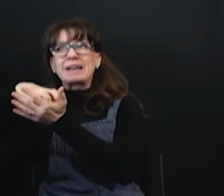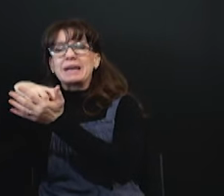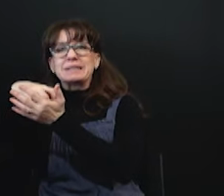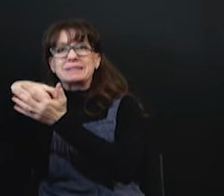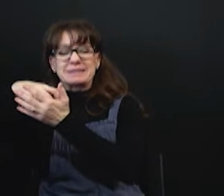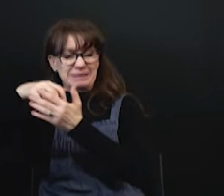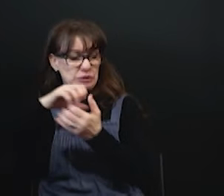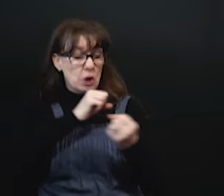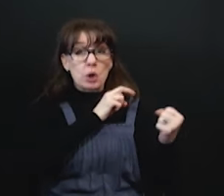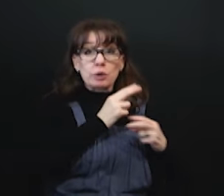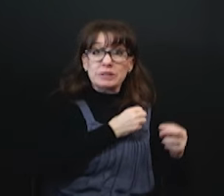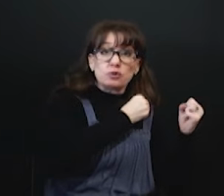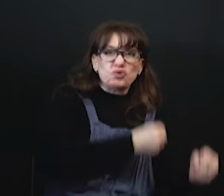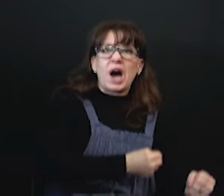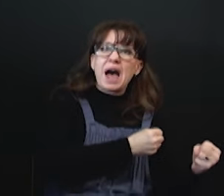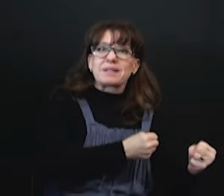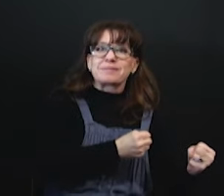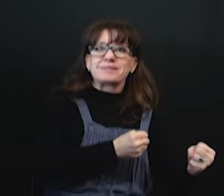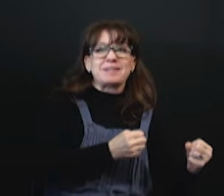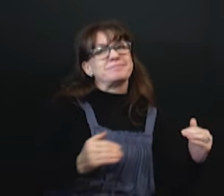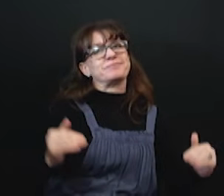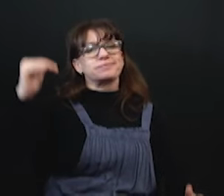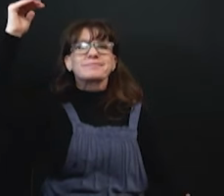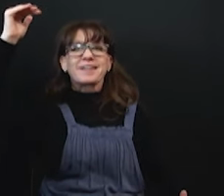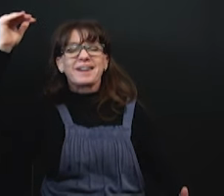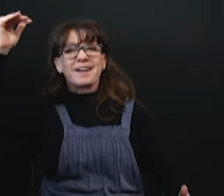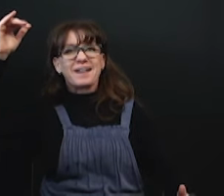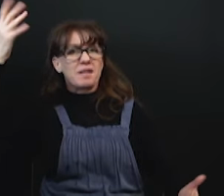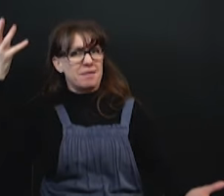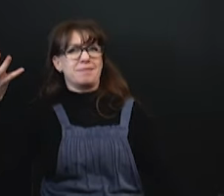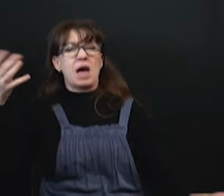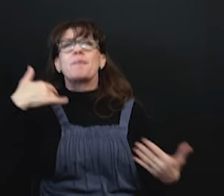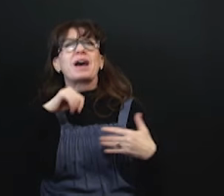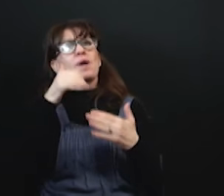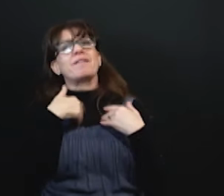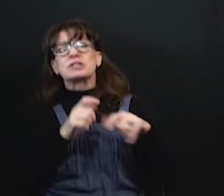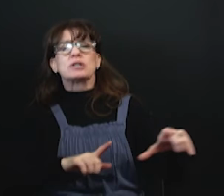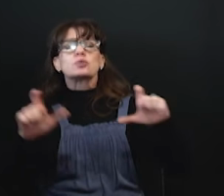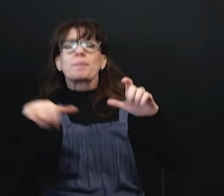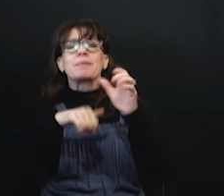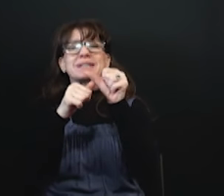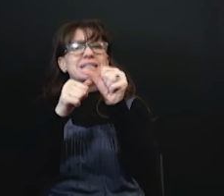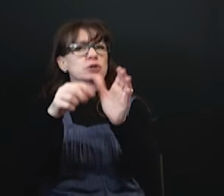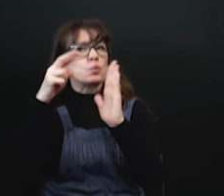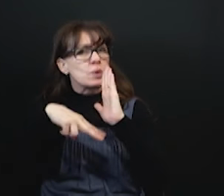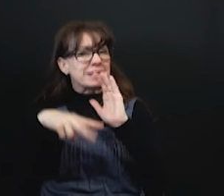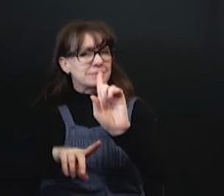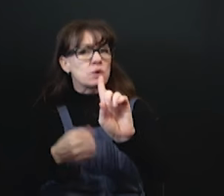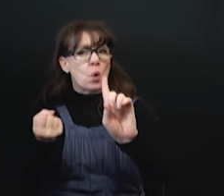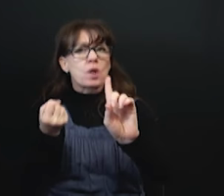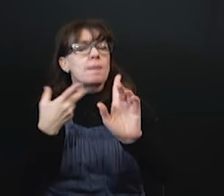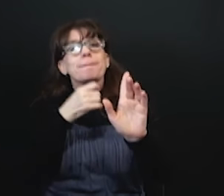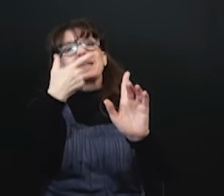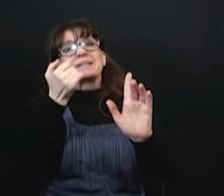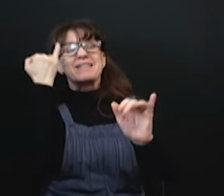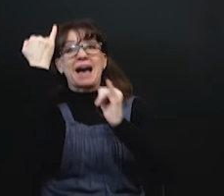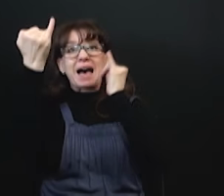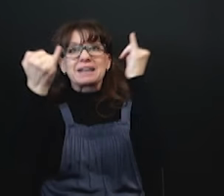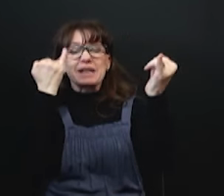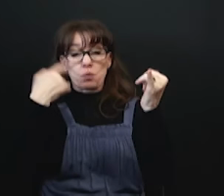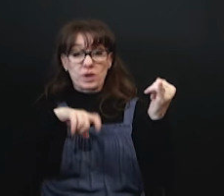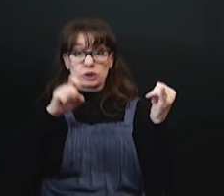strength. How does he go on to say this? I don't have this on the screen, but let me just continue reading here, because this idea,